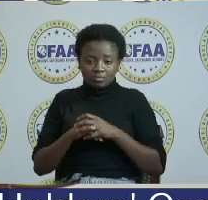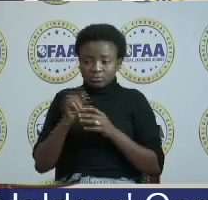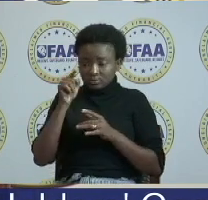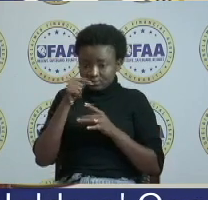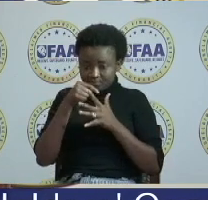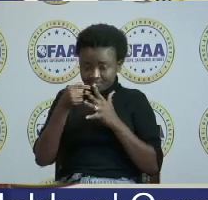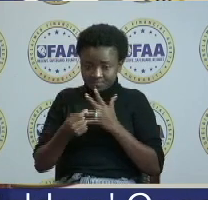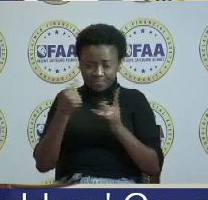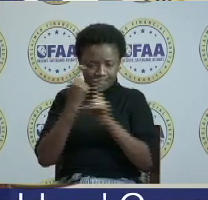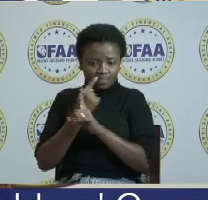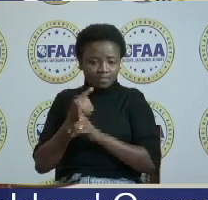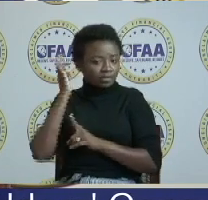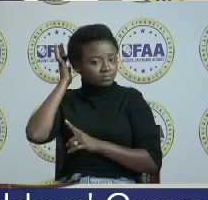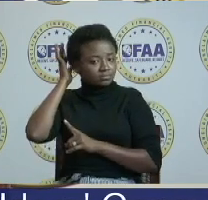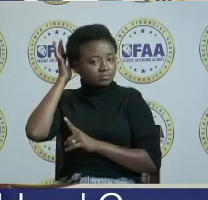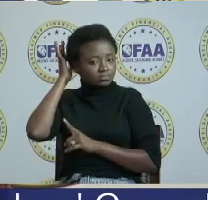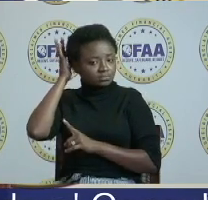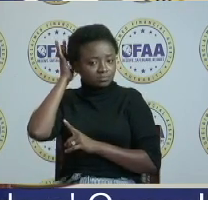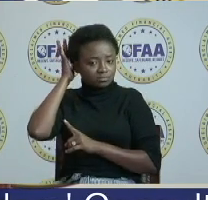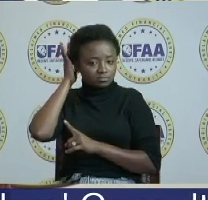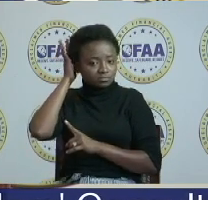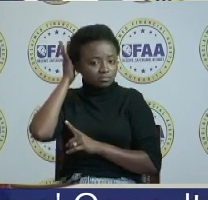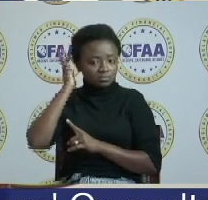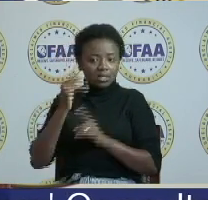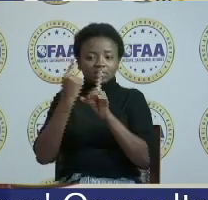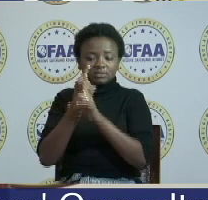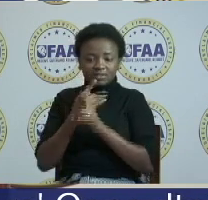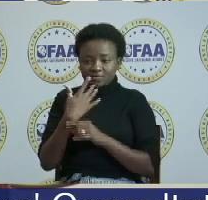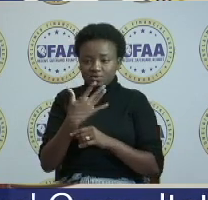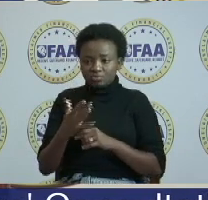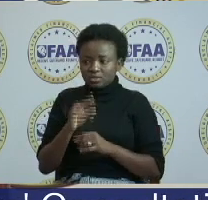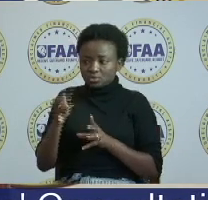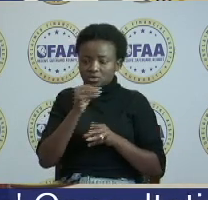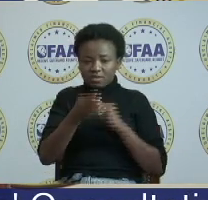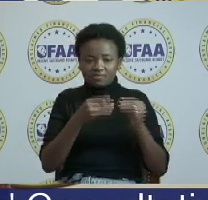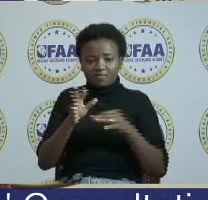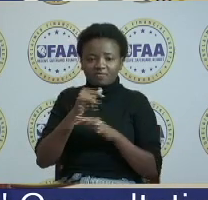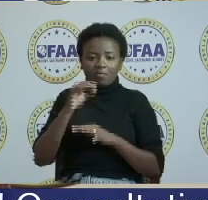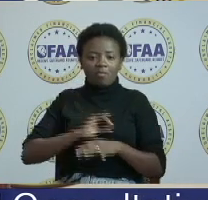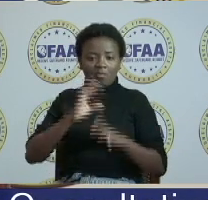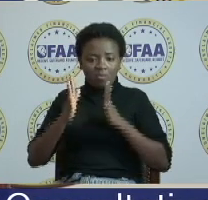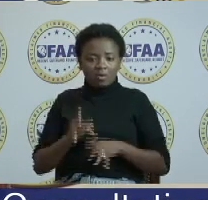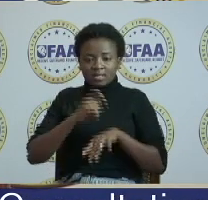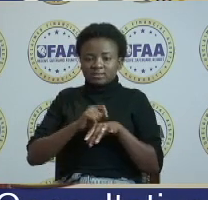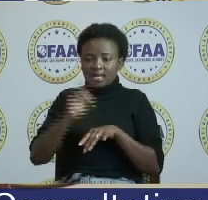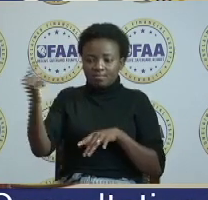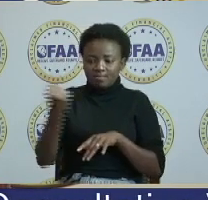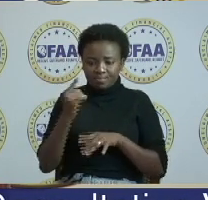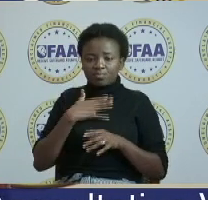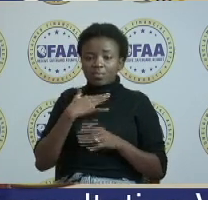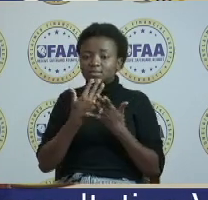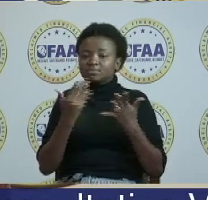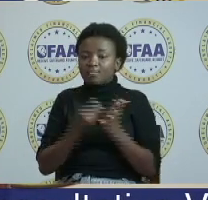different documentations which are required to be submitted by the claimants or the owners when they are claiming their money